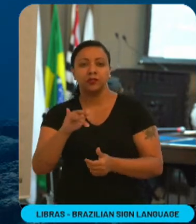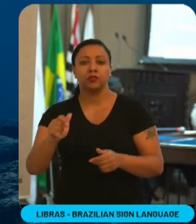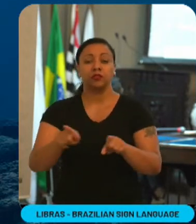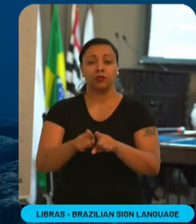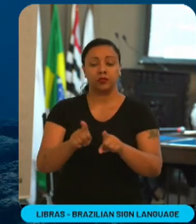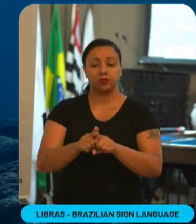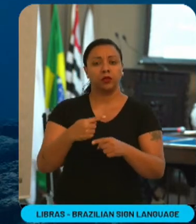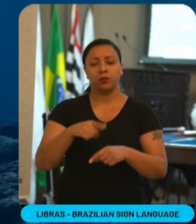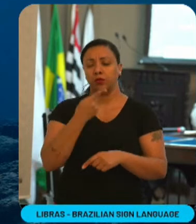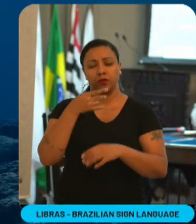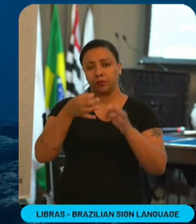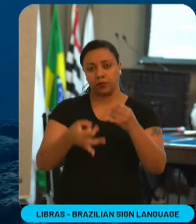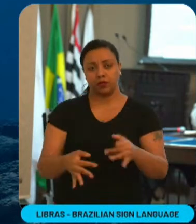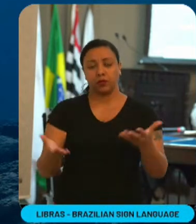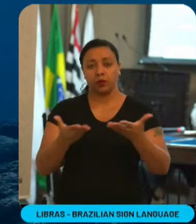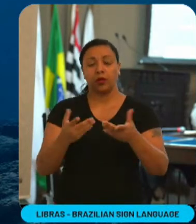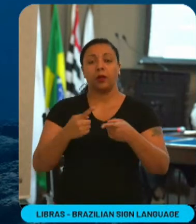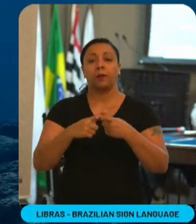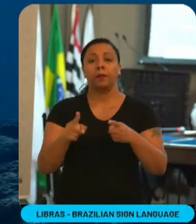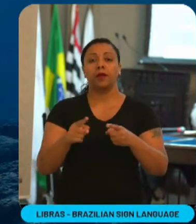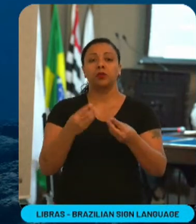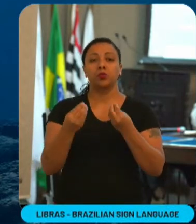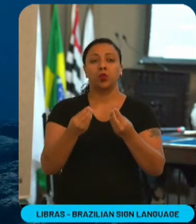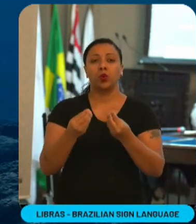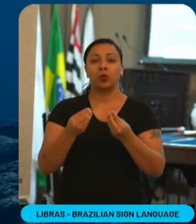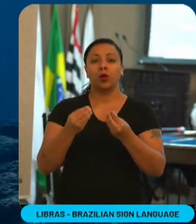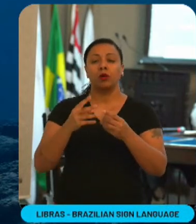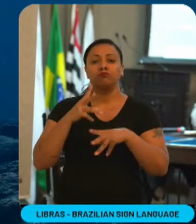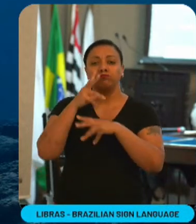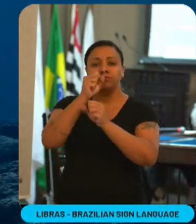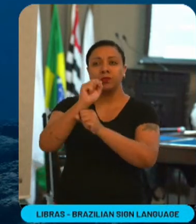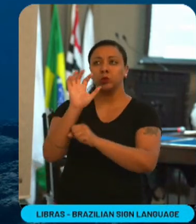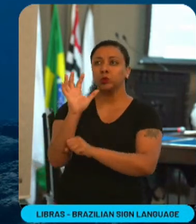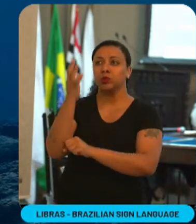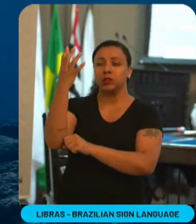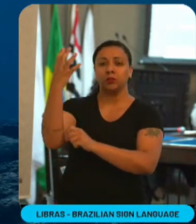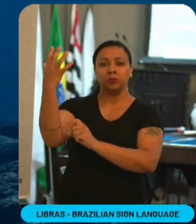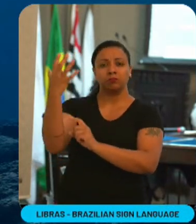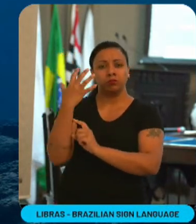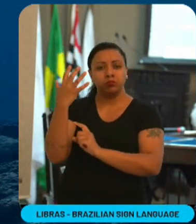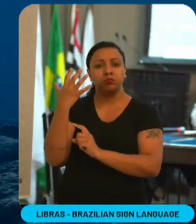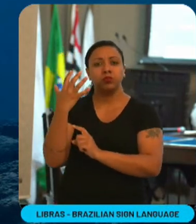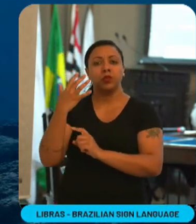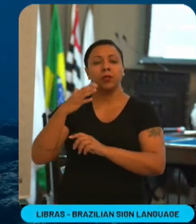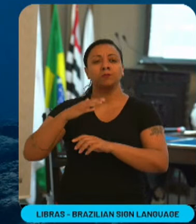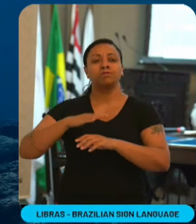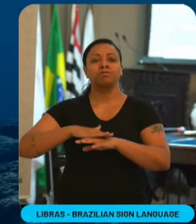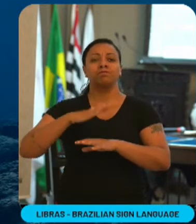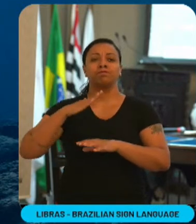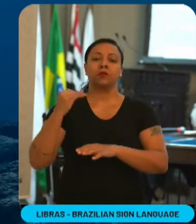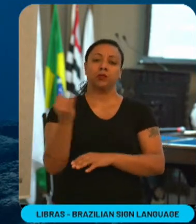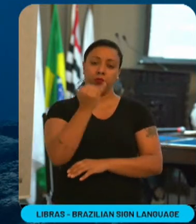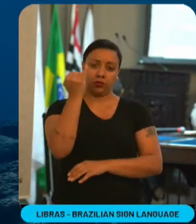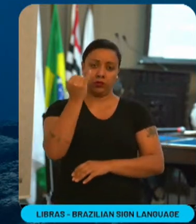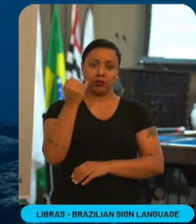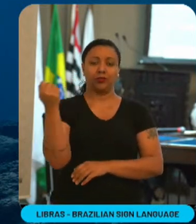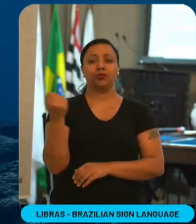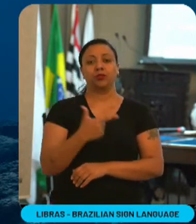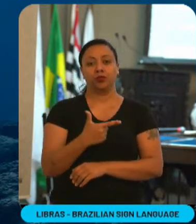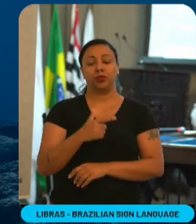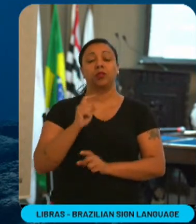genetic changes, but the way of the climate is going to be more